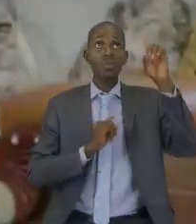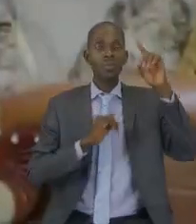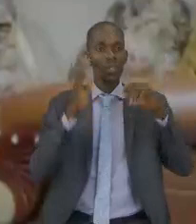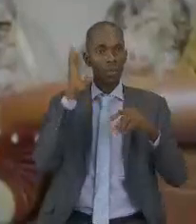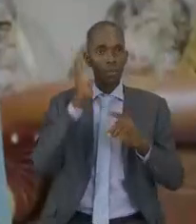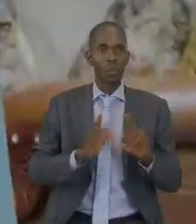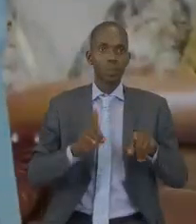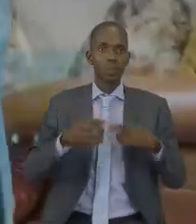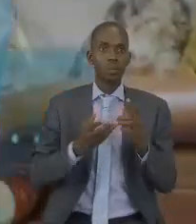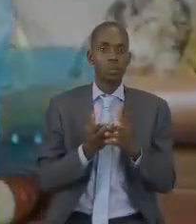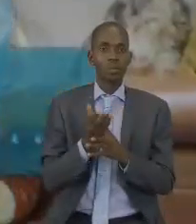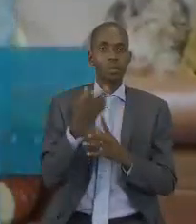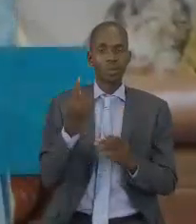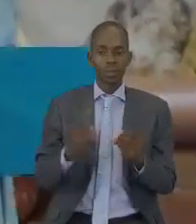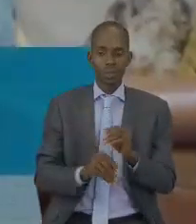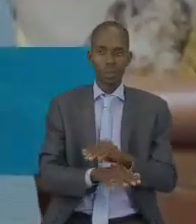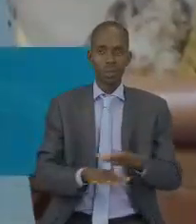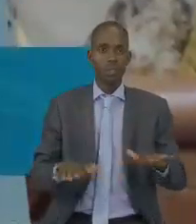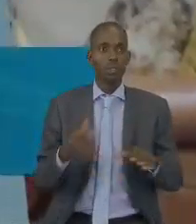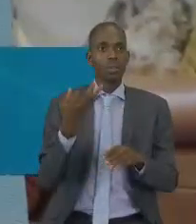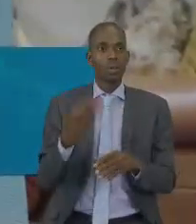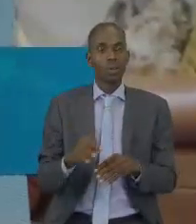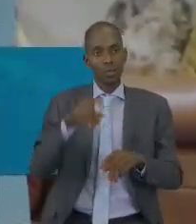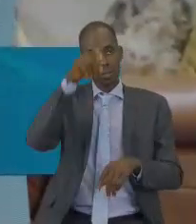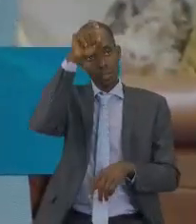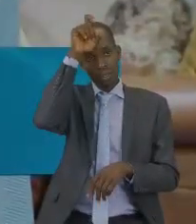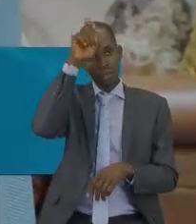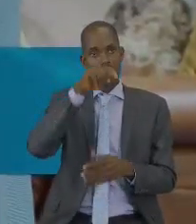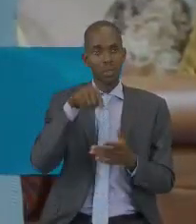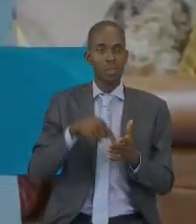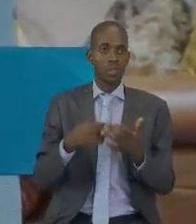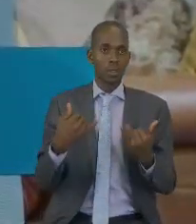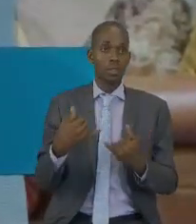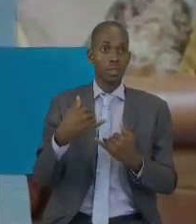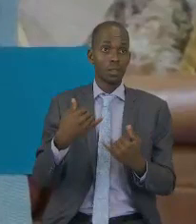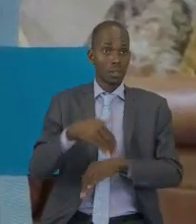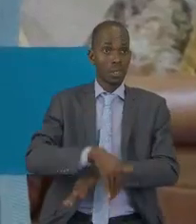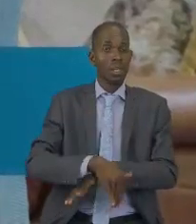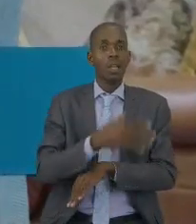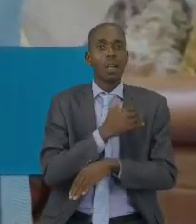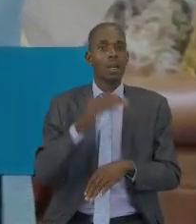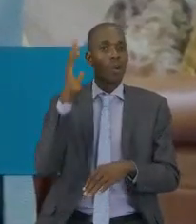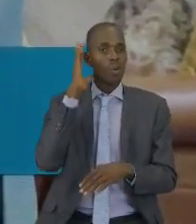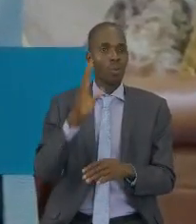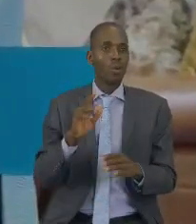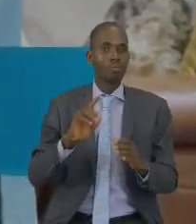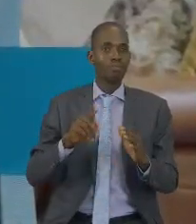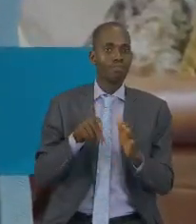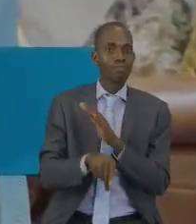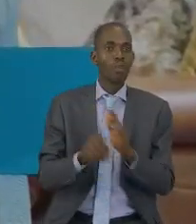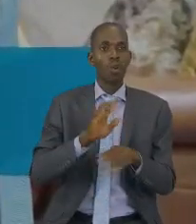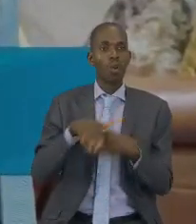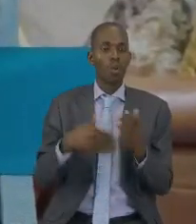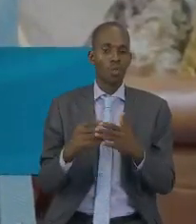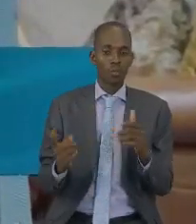pass through the land of Egypt this night, and will smite all the firstborn in